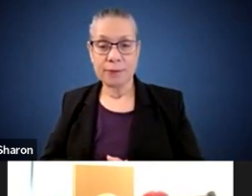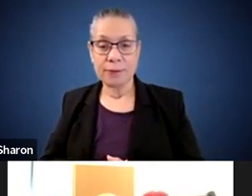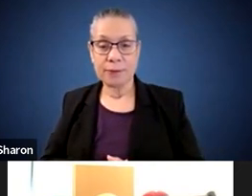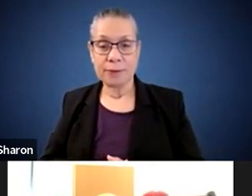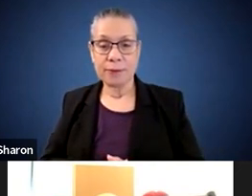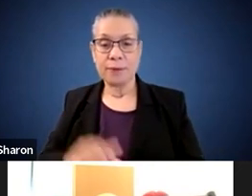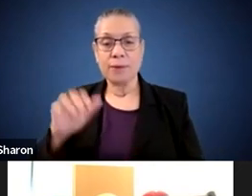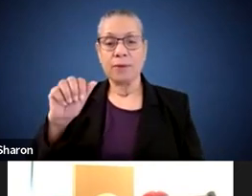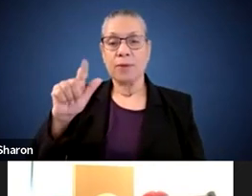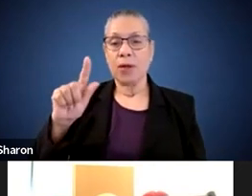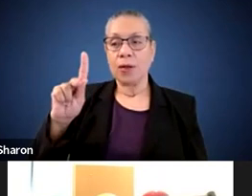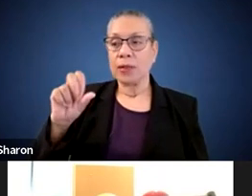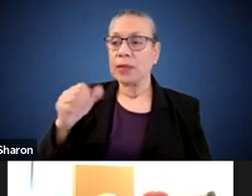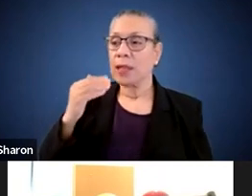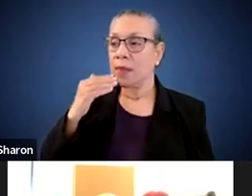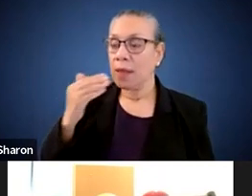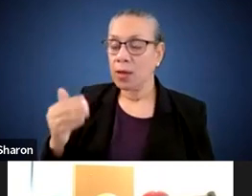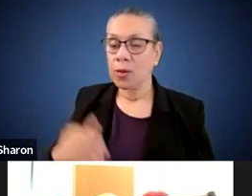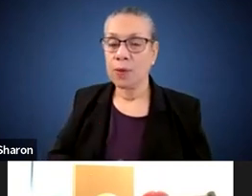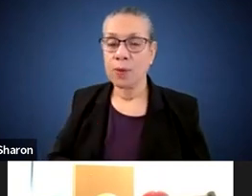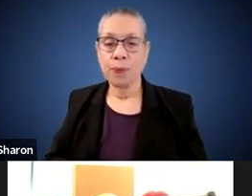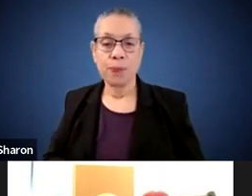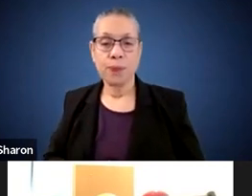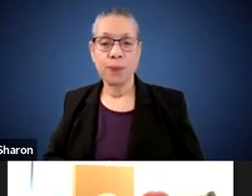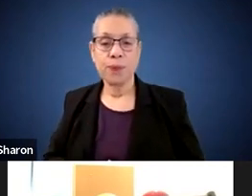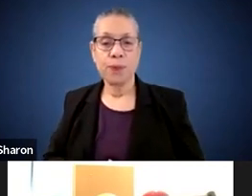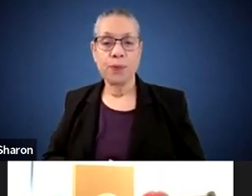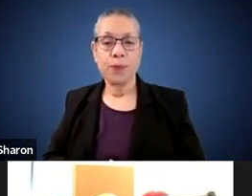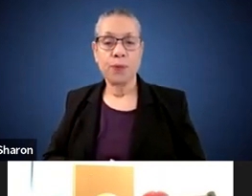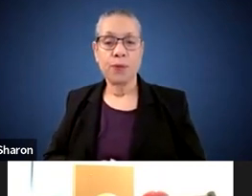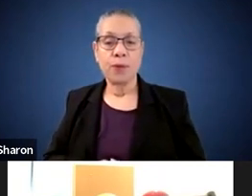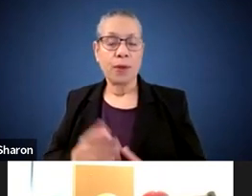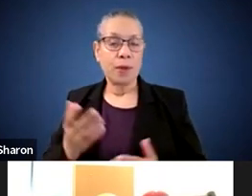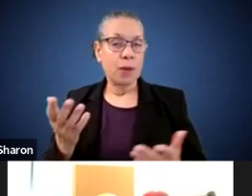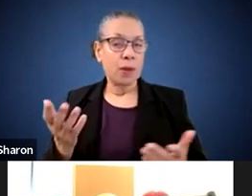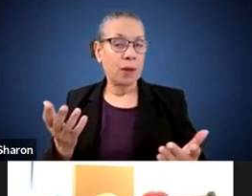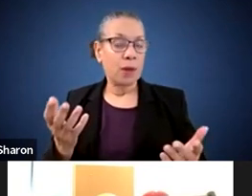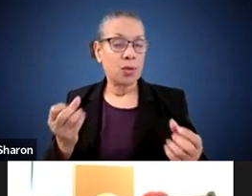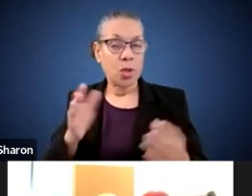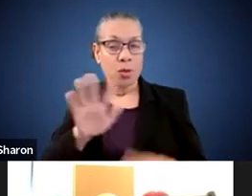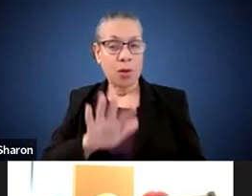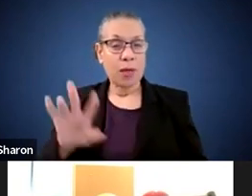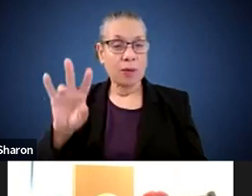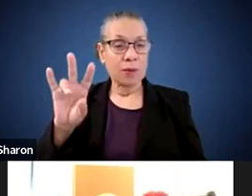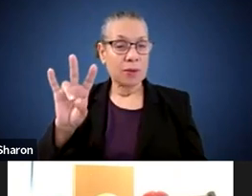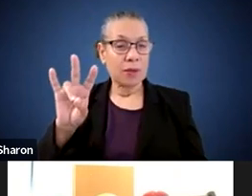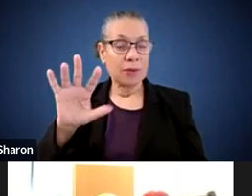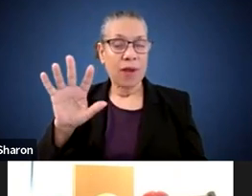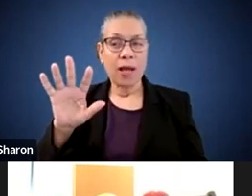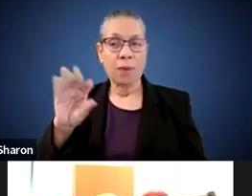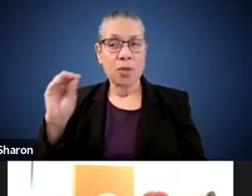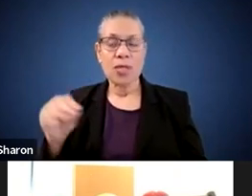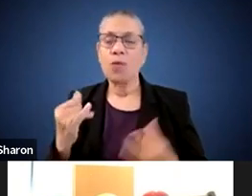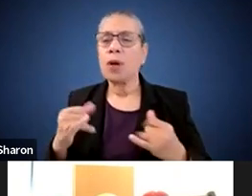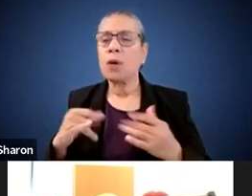thank you all right thank you for that and this so you're looking at what um about 75 what percentage are